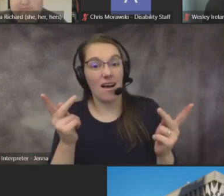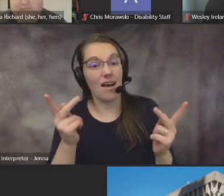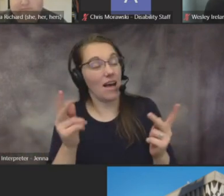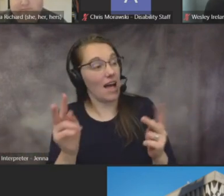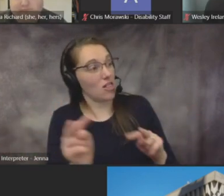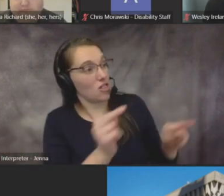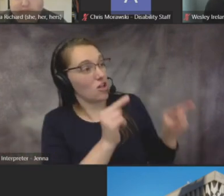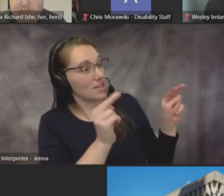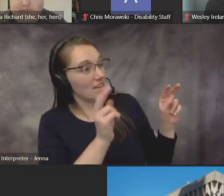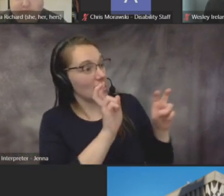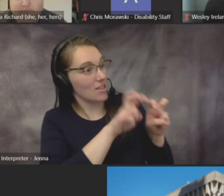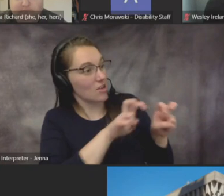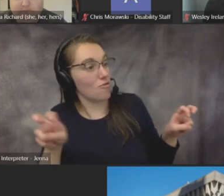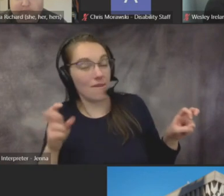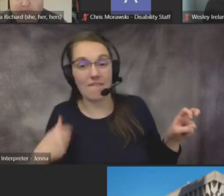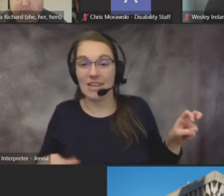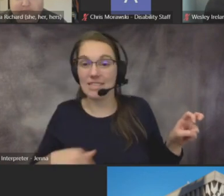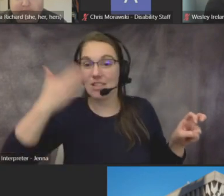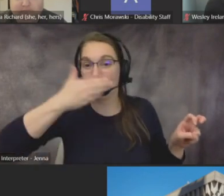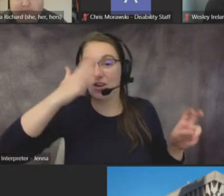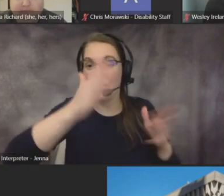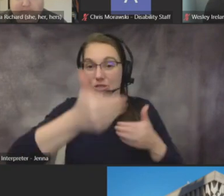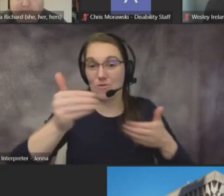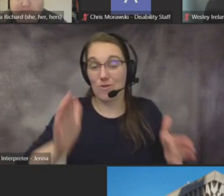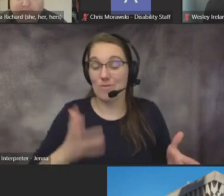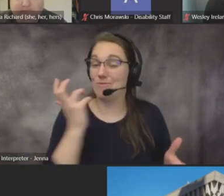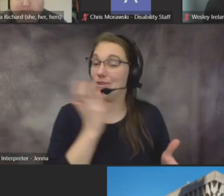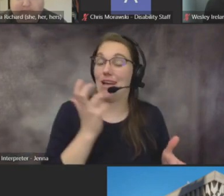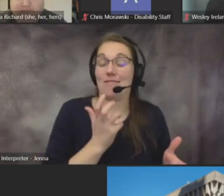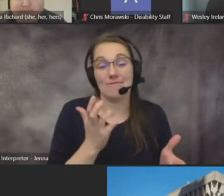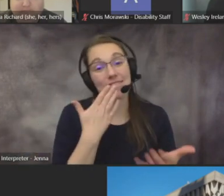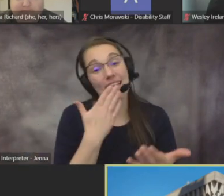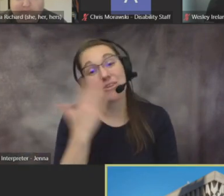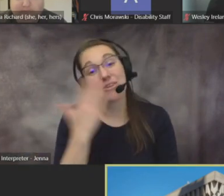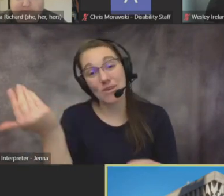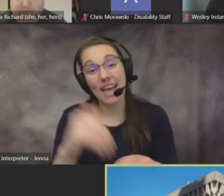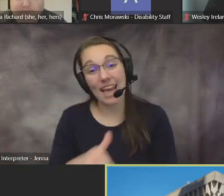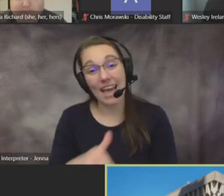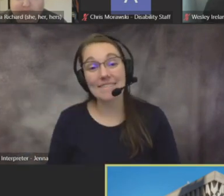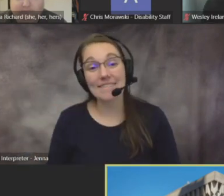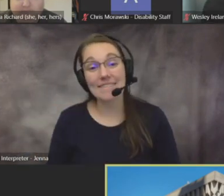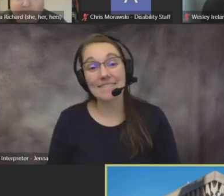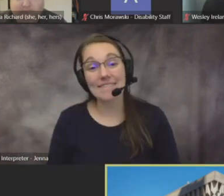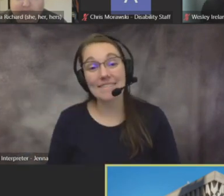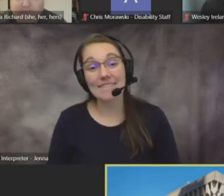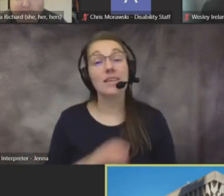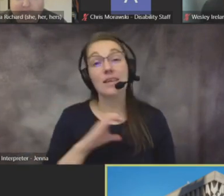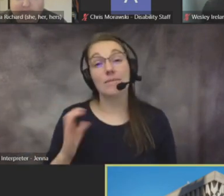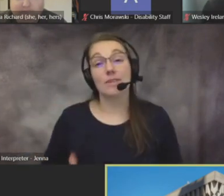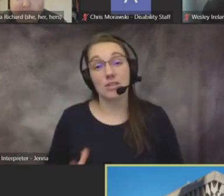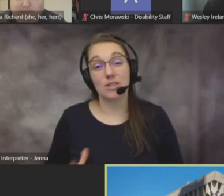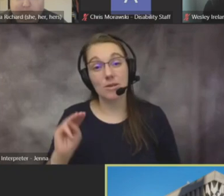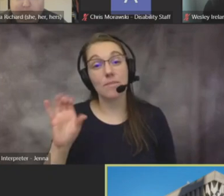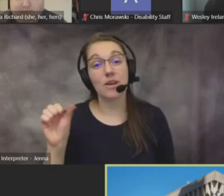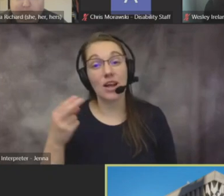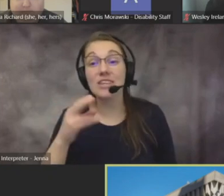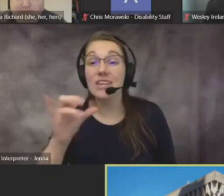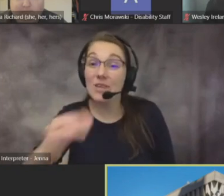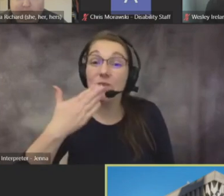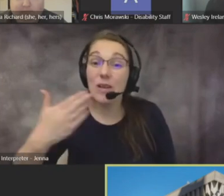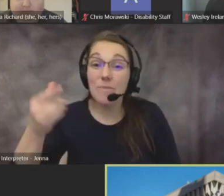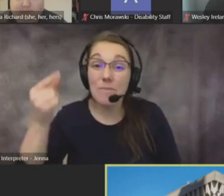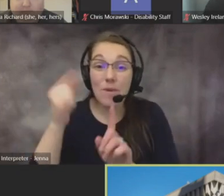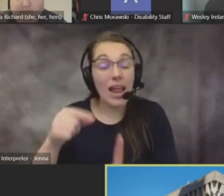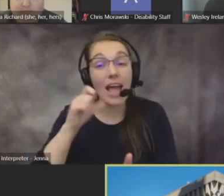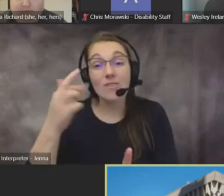So I just wanted to thank everybody again, and it was great. Thanks, Charlie. That's a really good point. I hadn't realized some of the new board members had